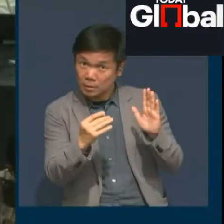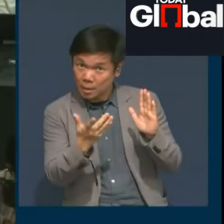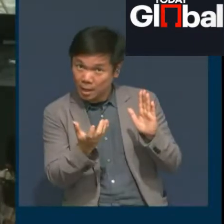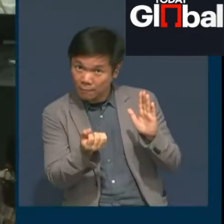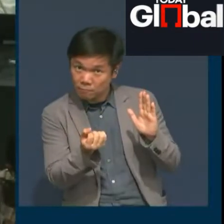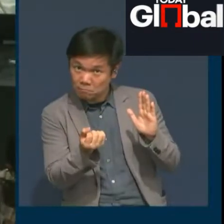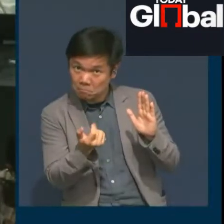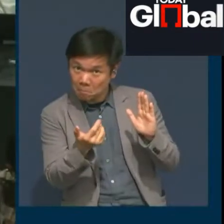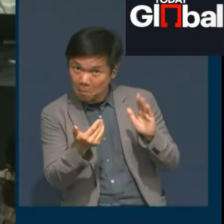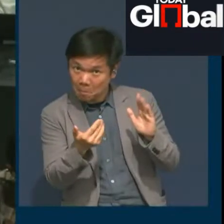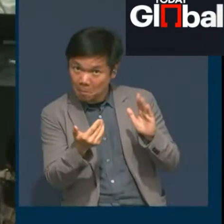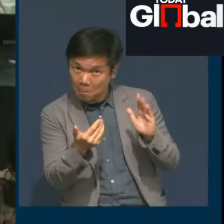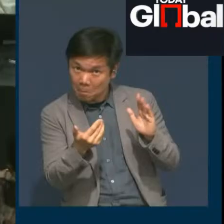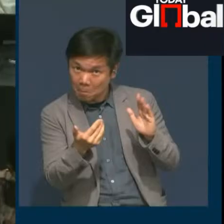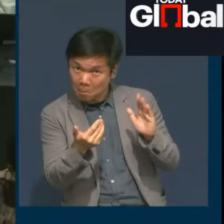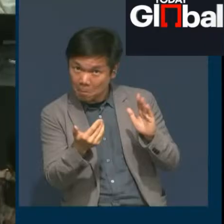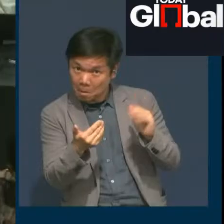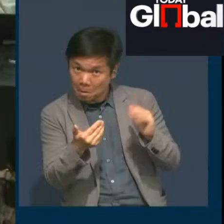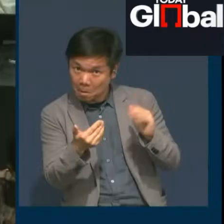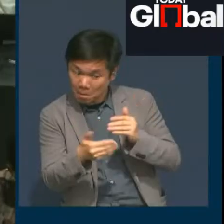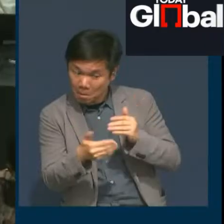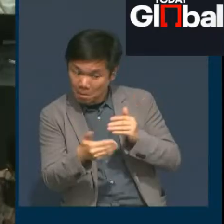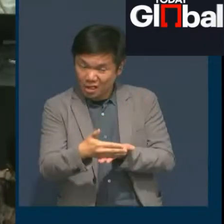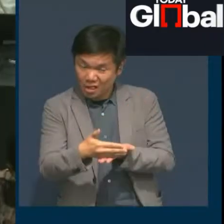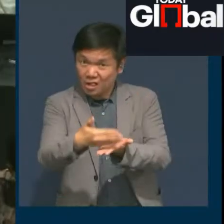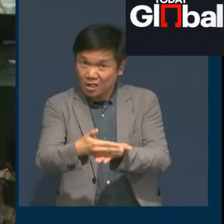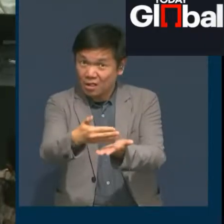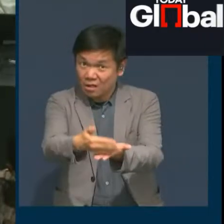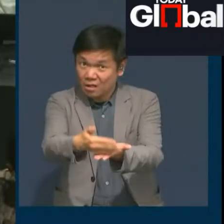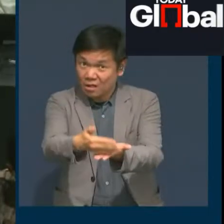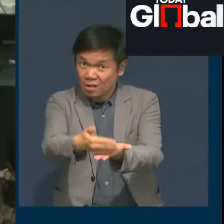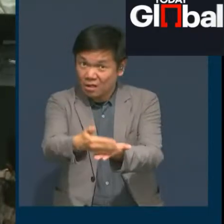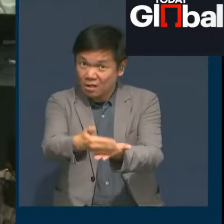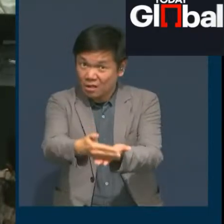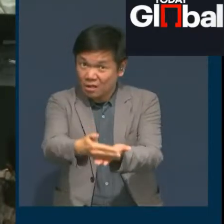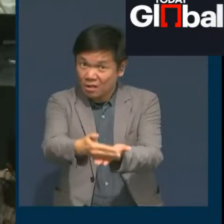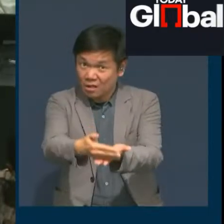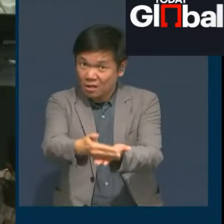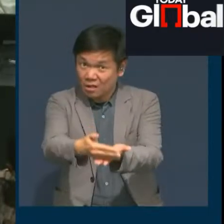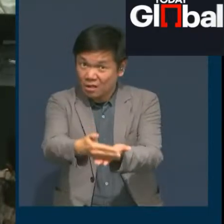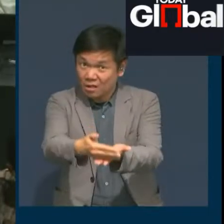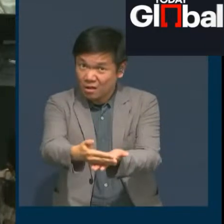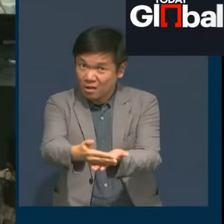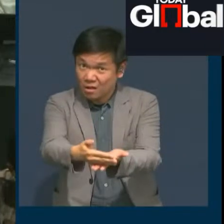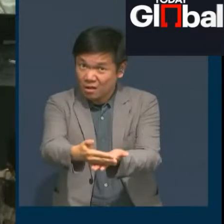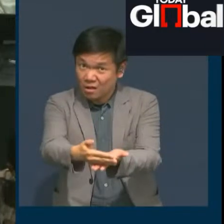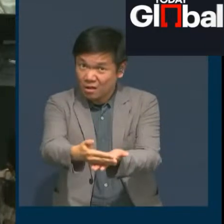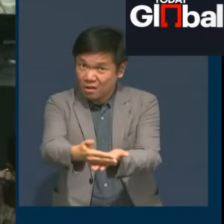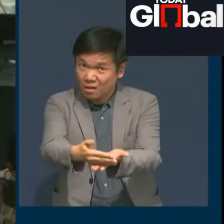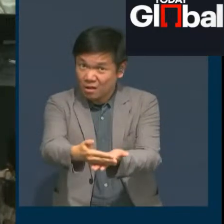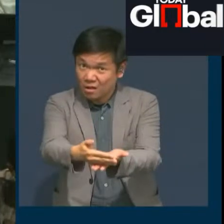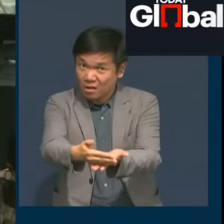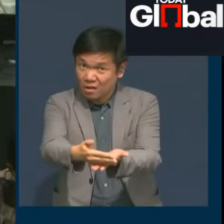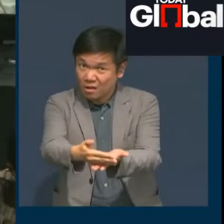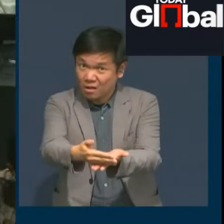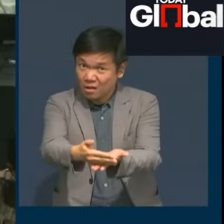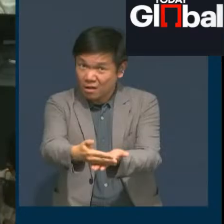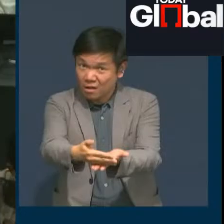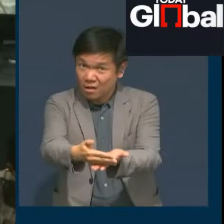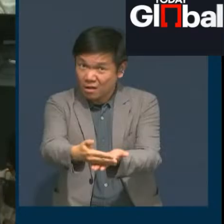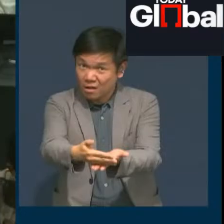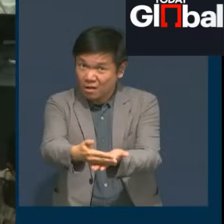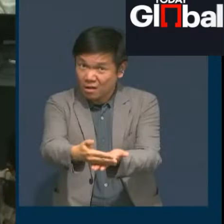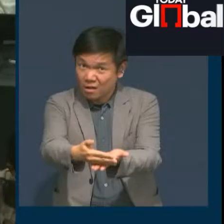ongoing basis or just sporadically, and how do they